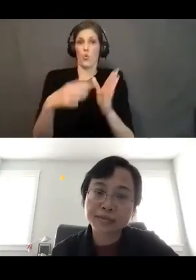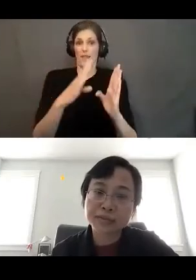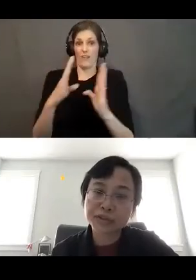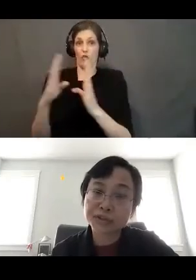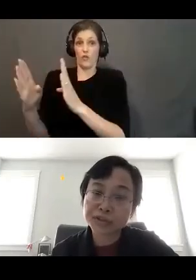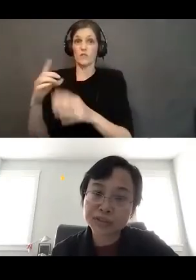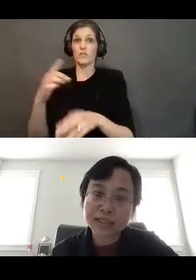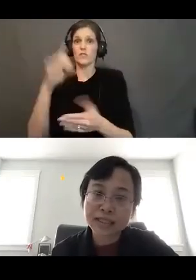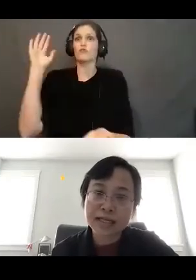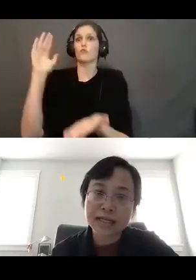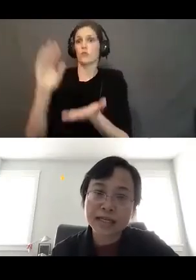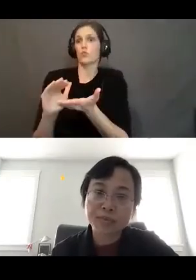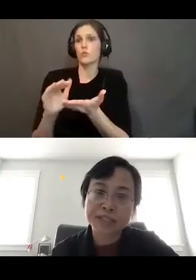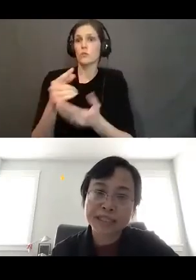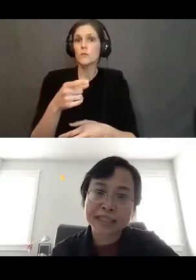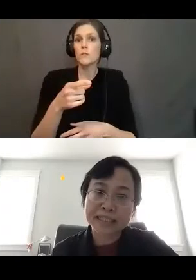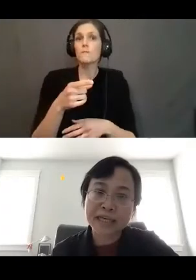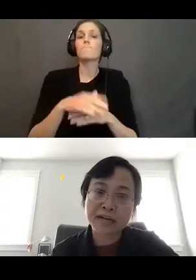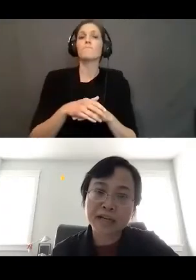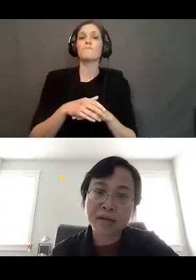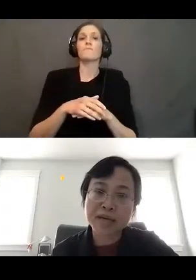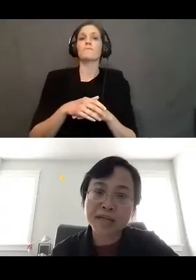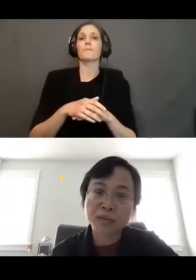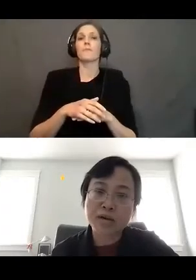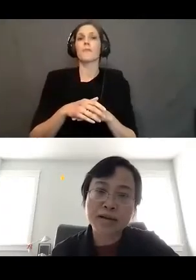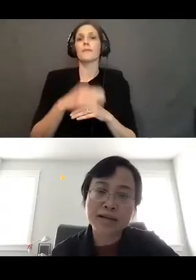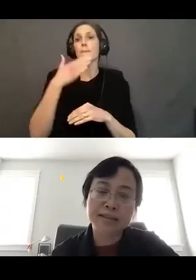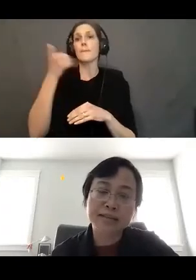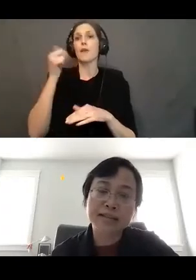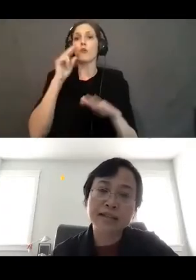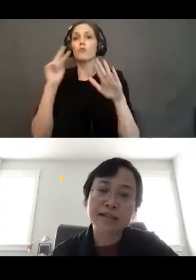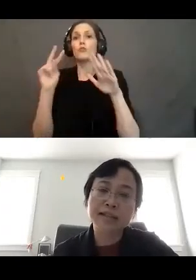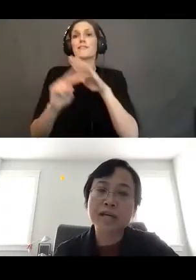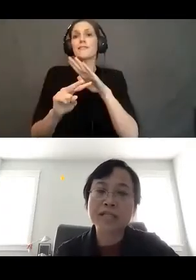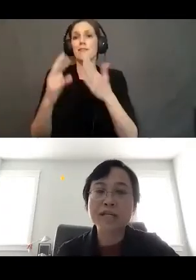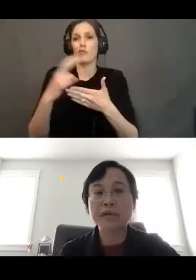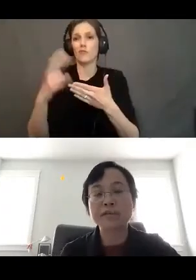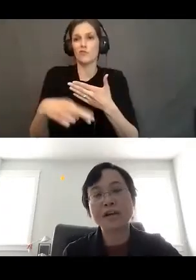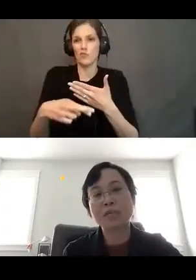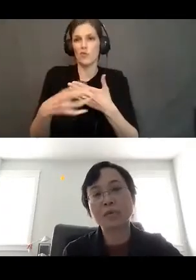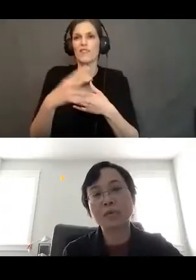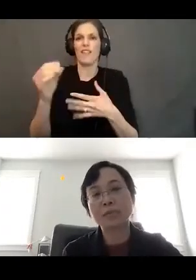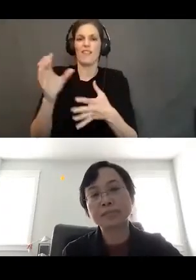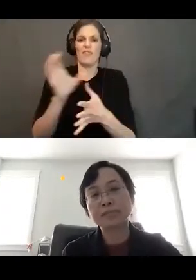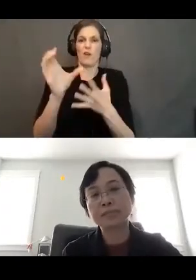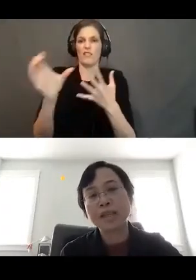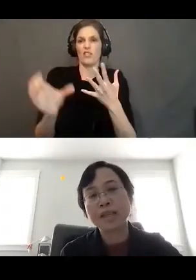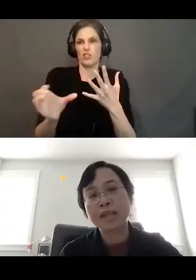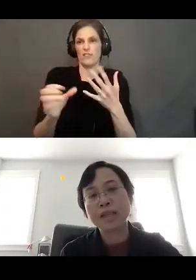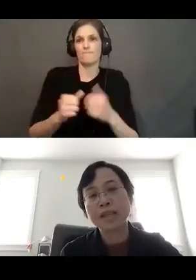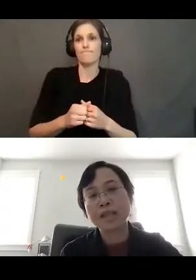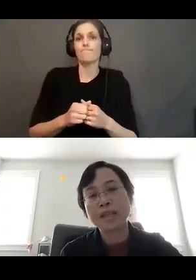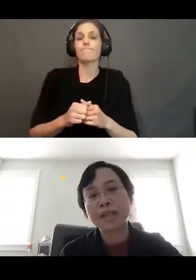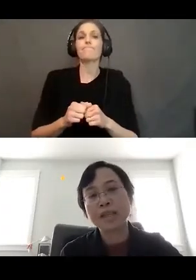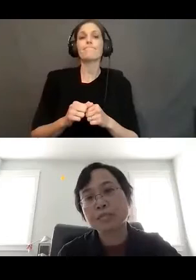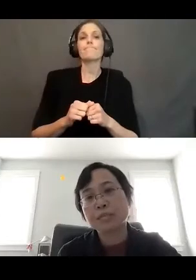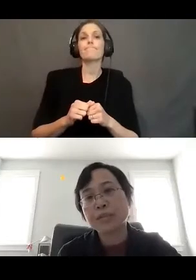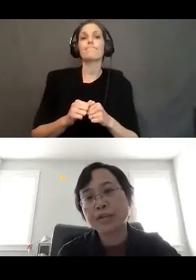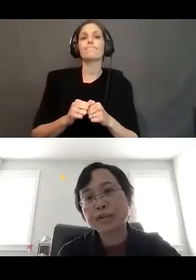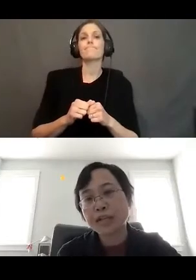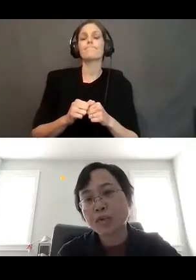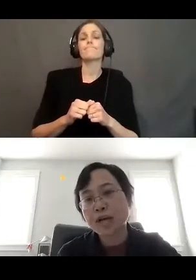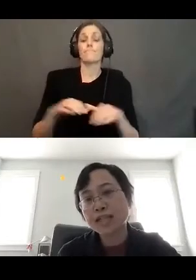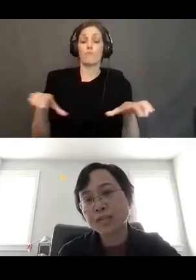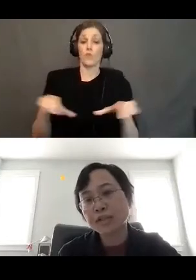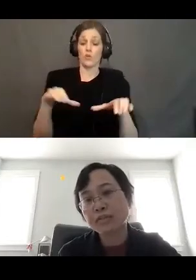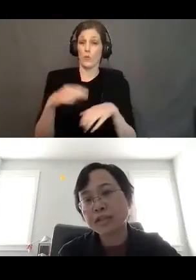gets reduced in predicting the outcome as well as the criterion variable. By doing that, one